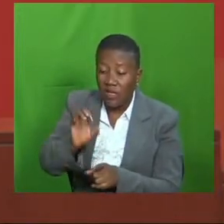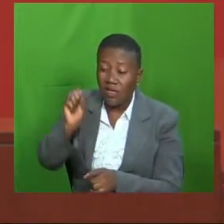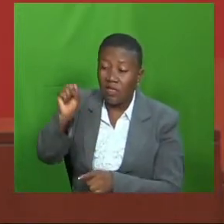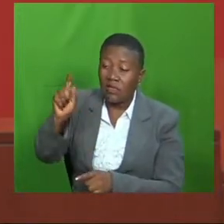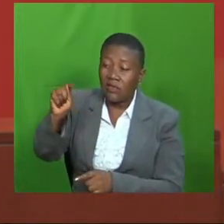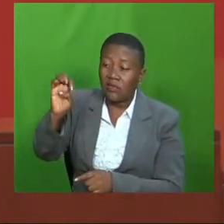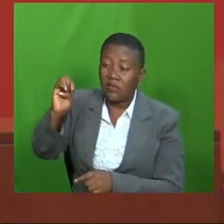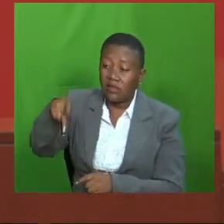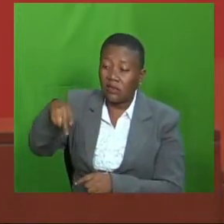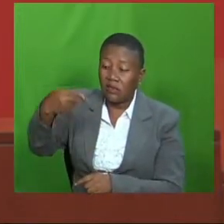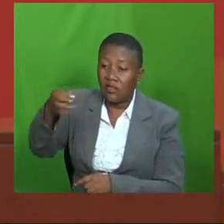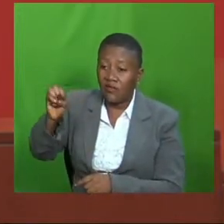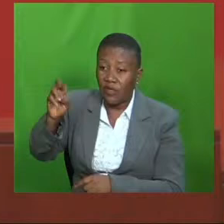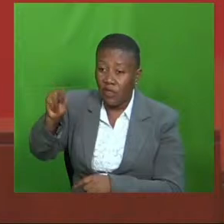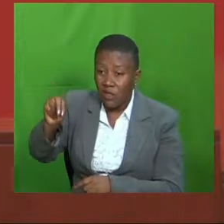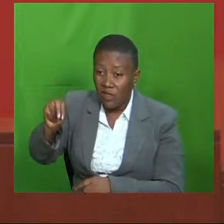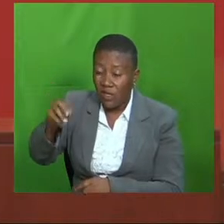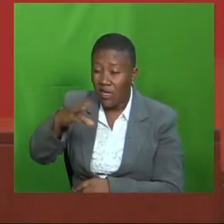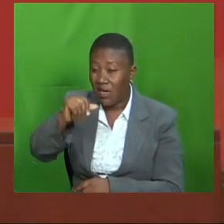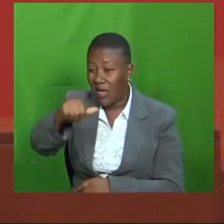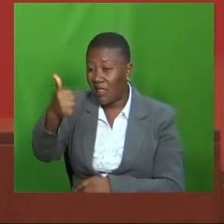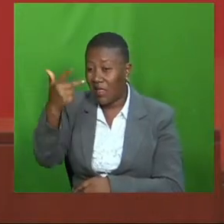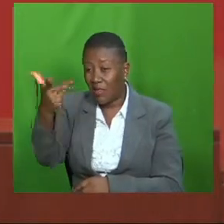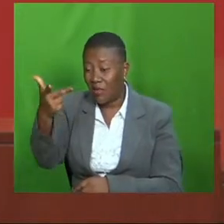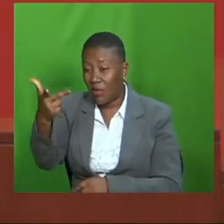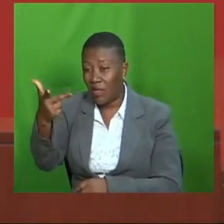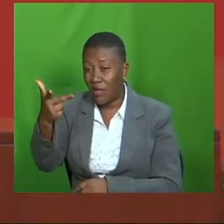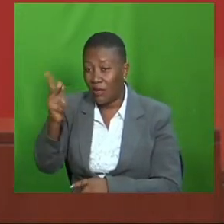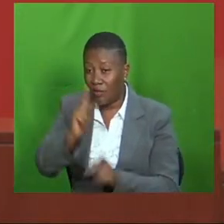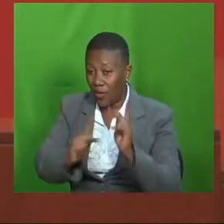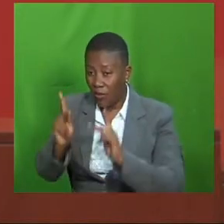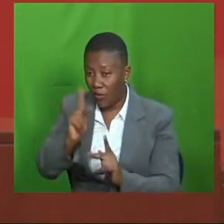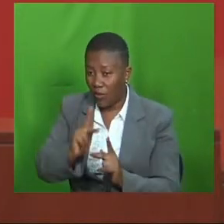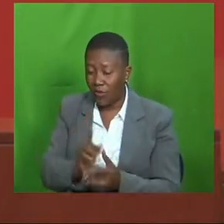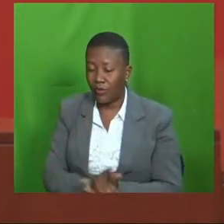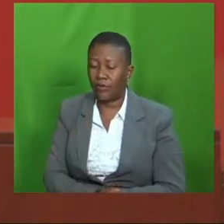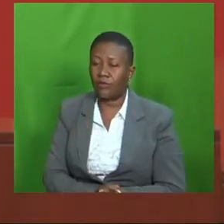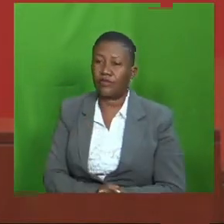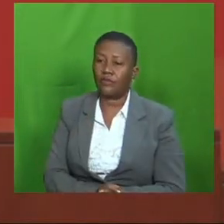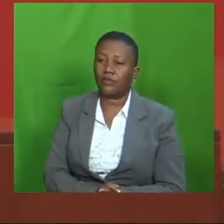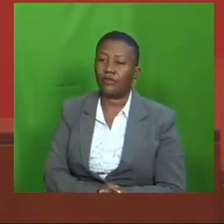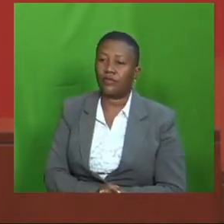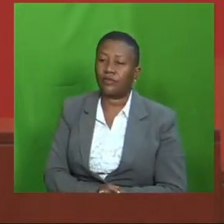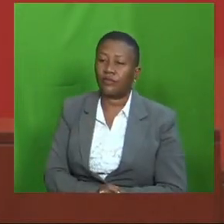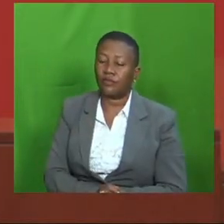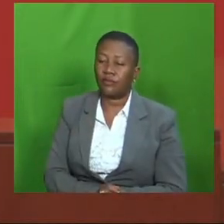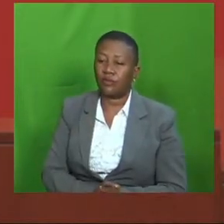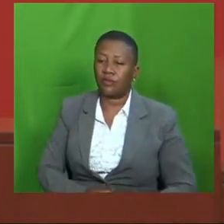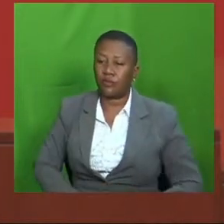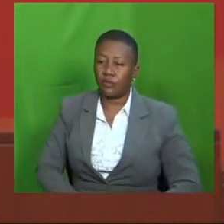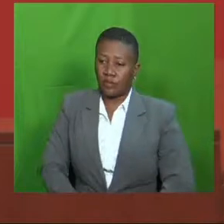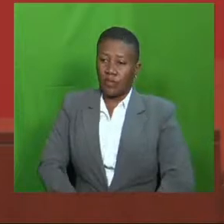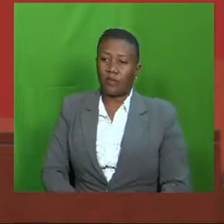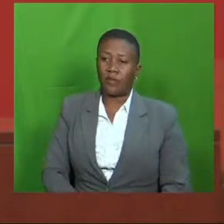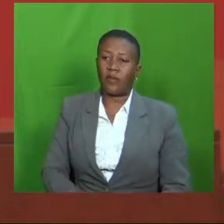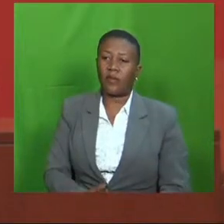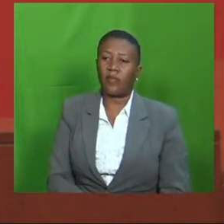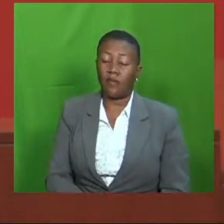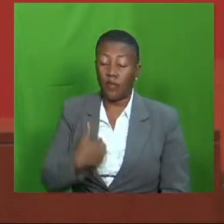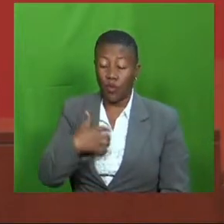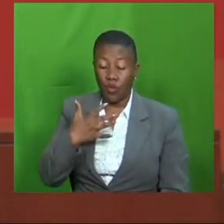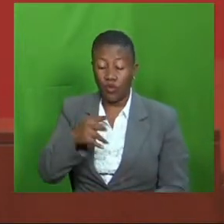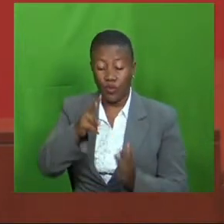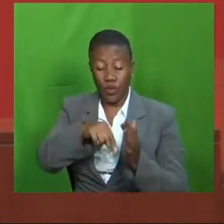others, unreported 2008 Court of Appeal. And I want to quote what they said.